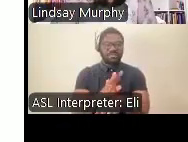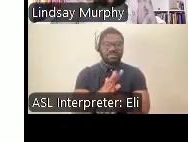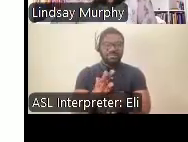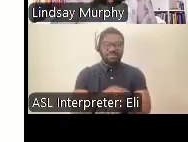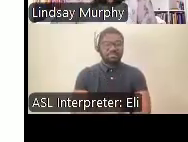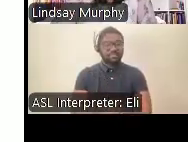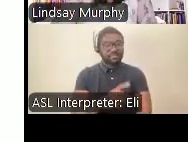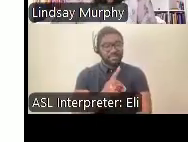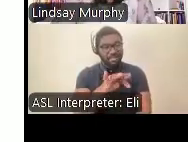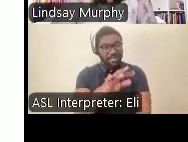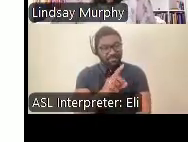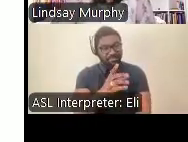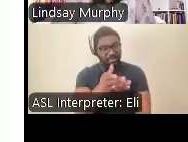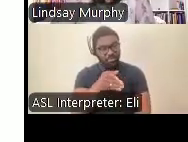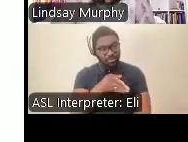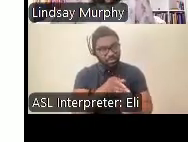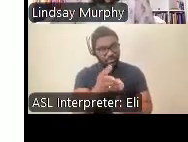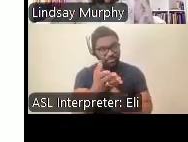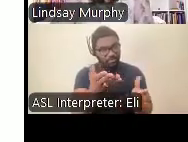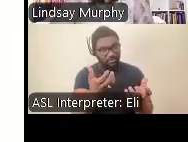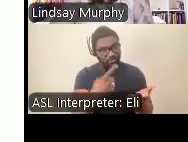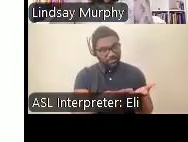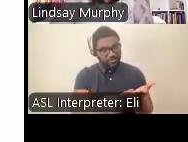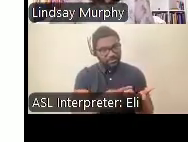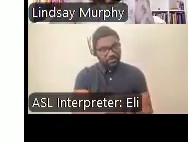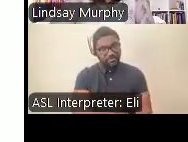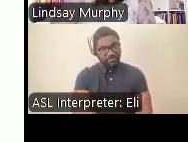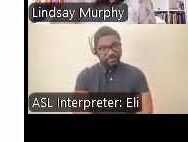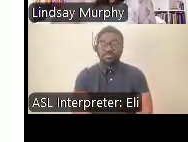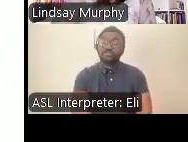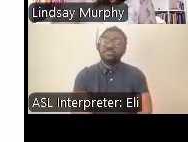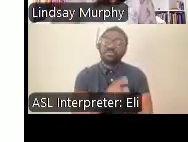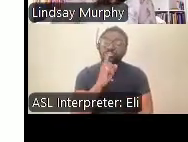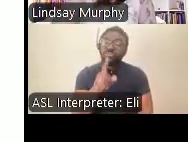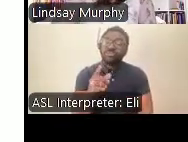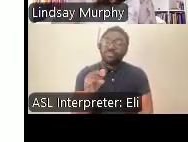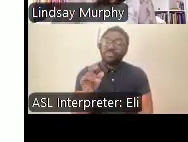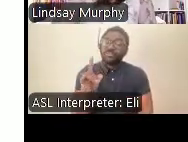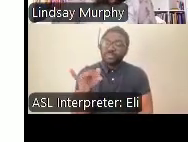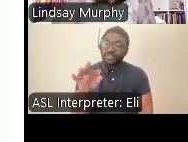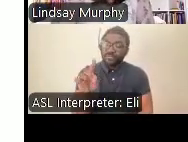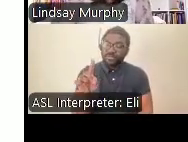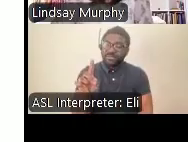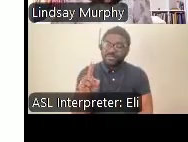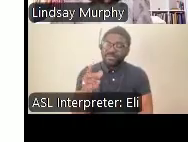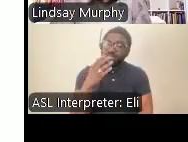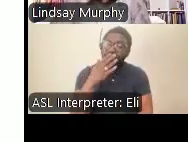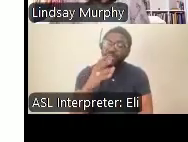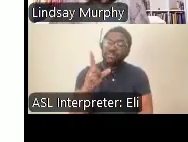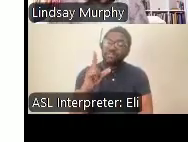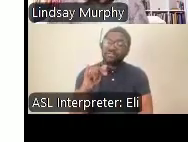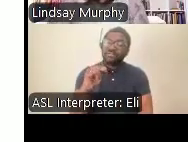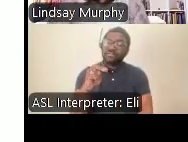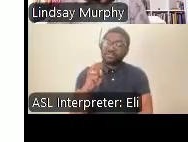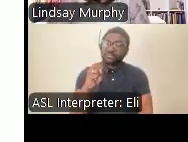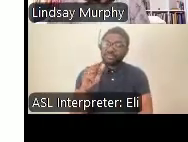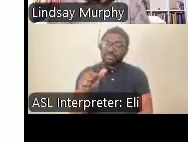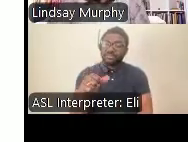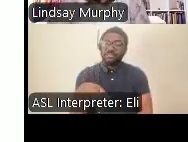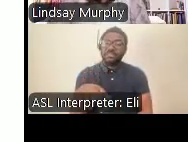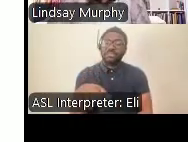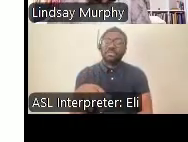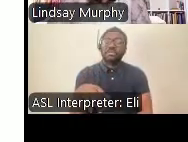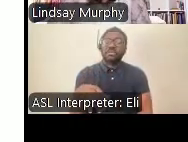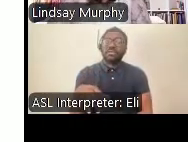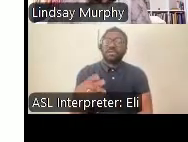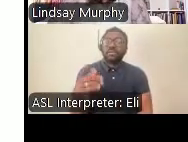to talk about your area for businesses? Absolutely. Thanks, Lindsay. A big thing that we started here back in February, one